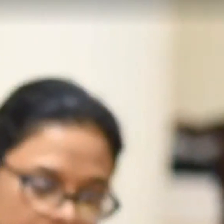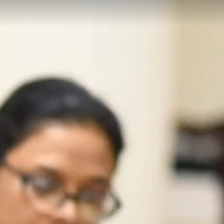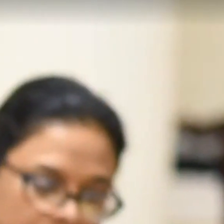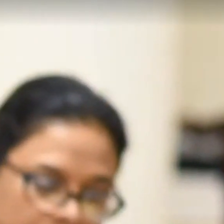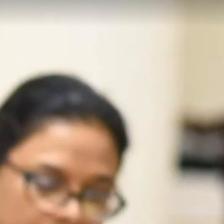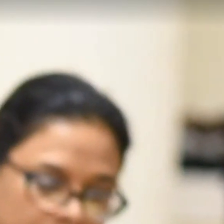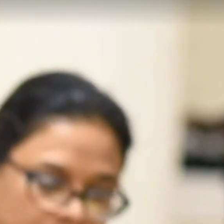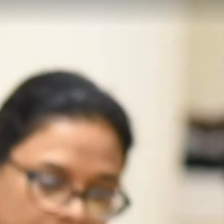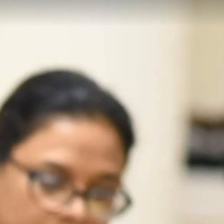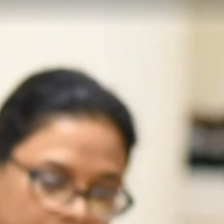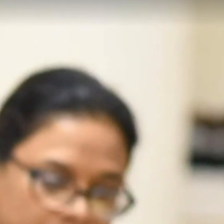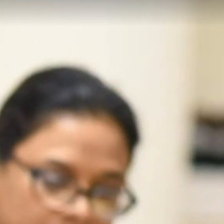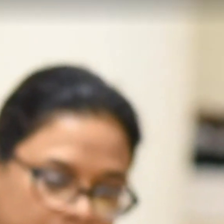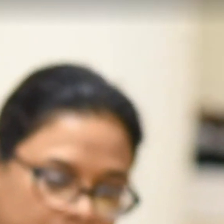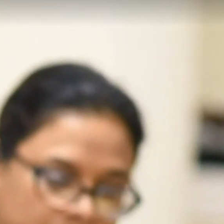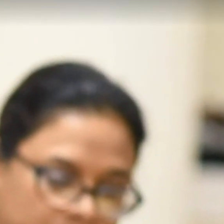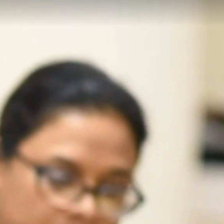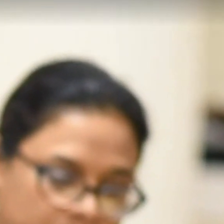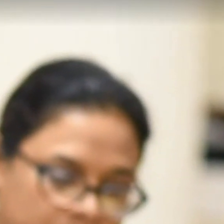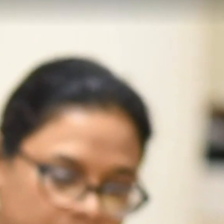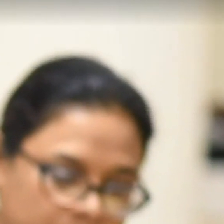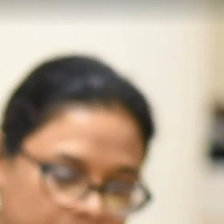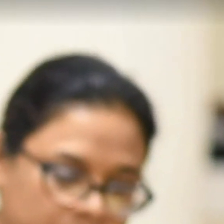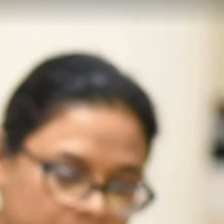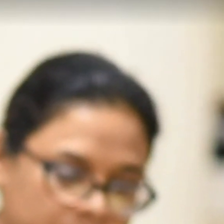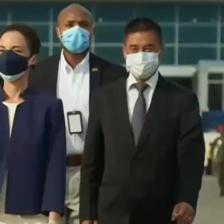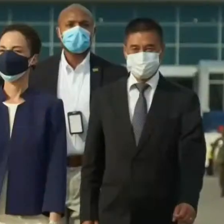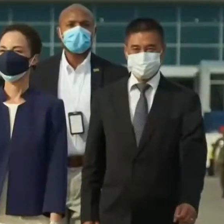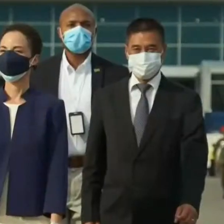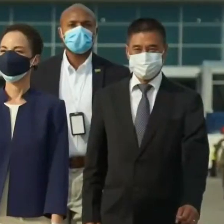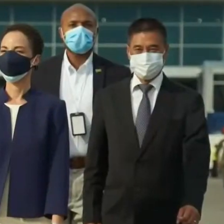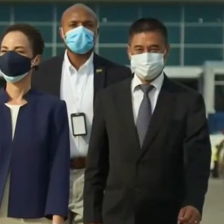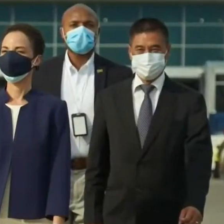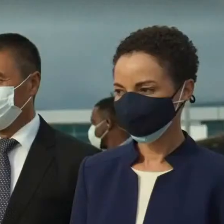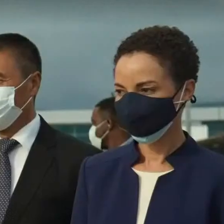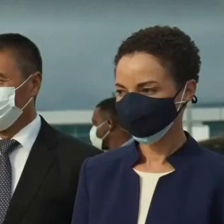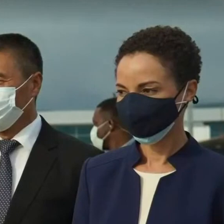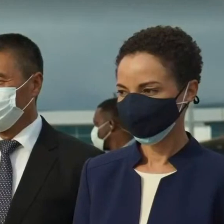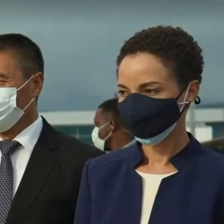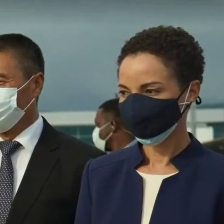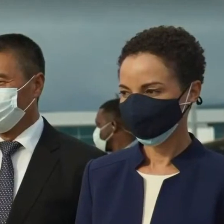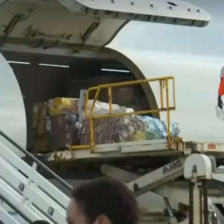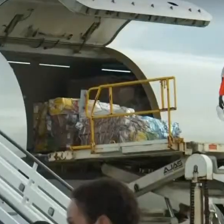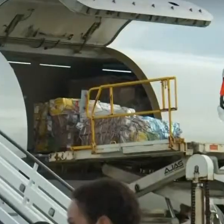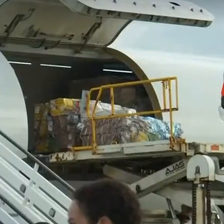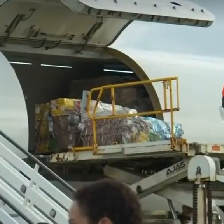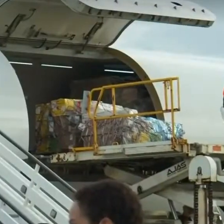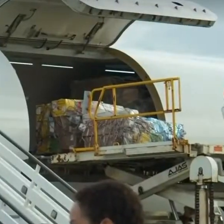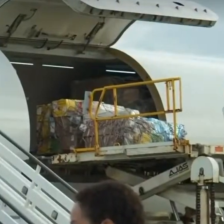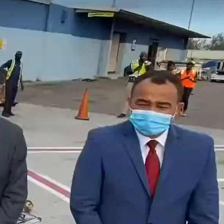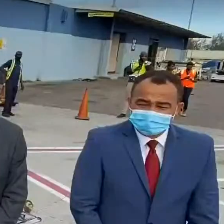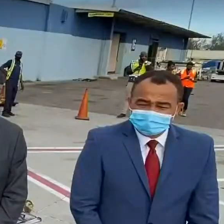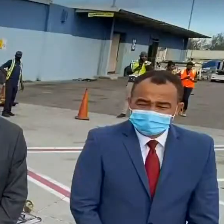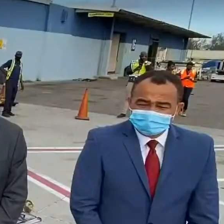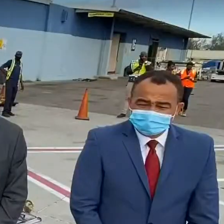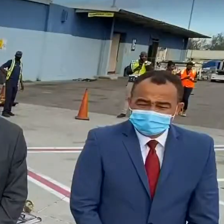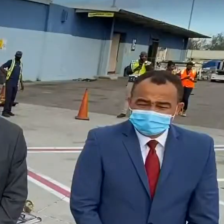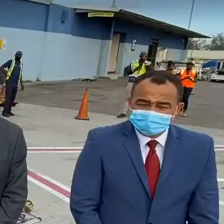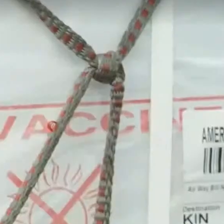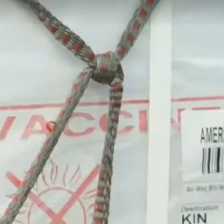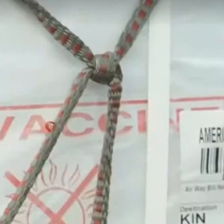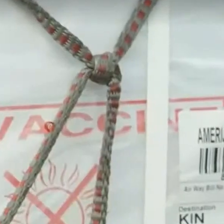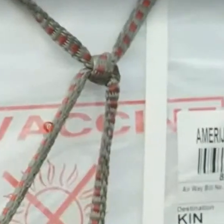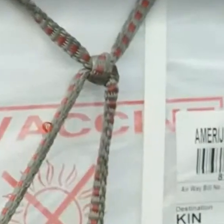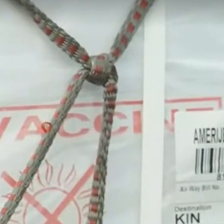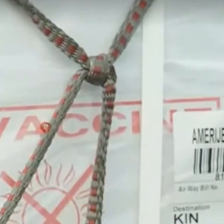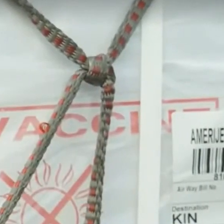March 10th, 2020 was a day COVID-19 turned our lives upside down. But thankfully, March 10th, 2021 was a day